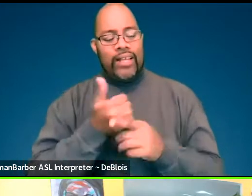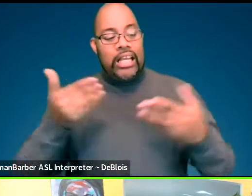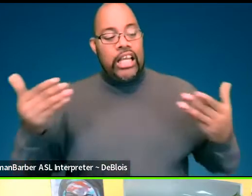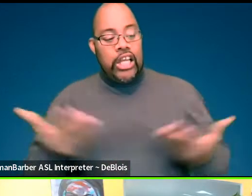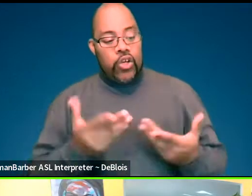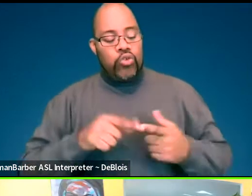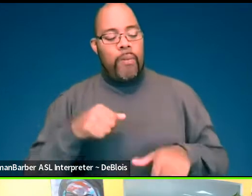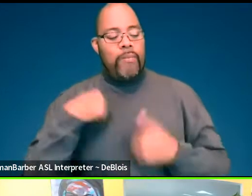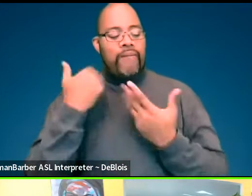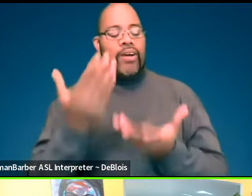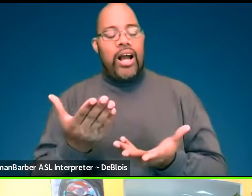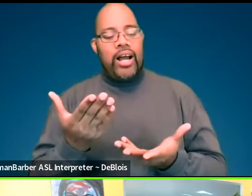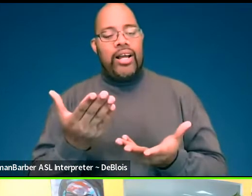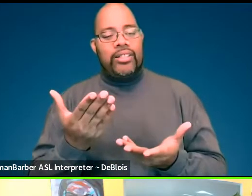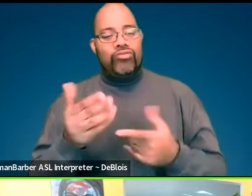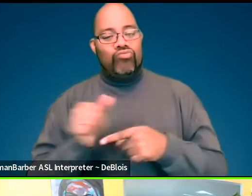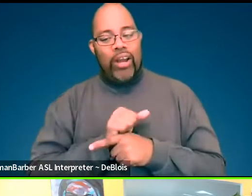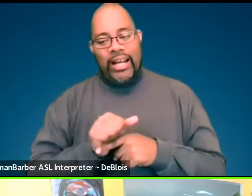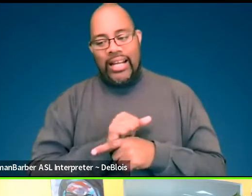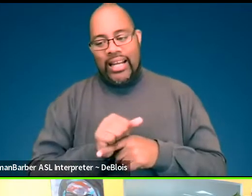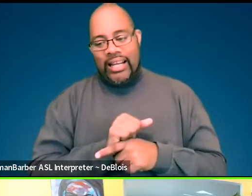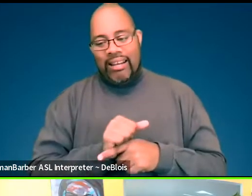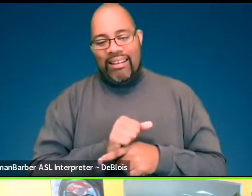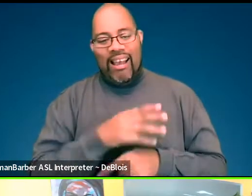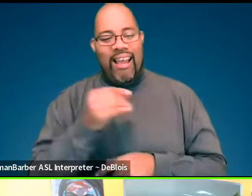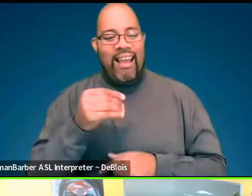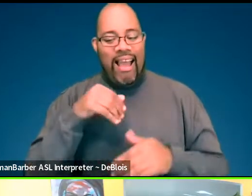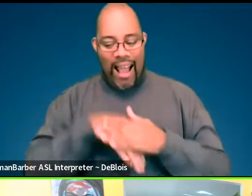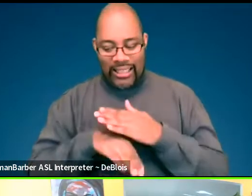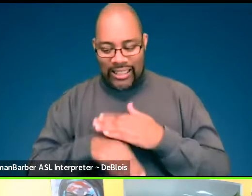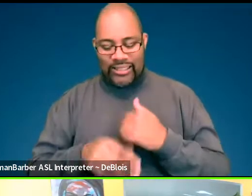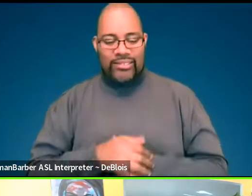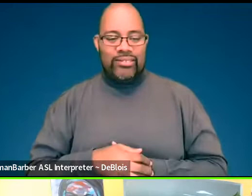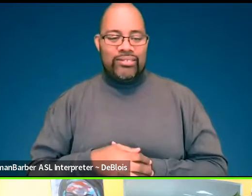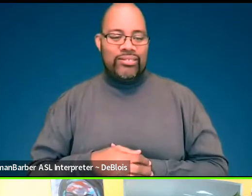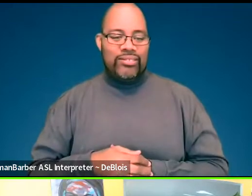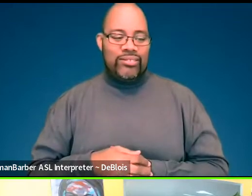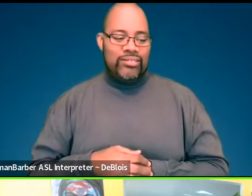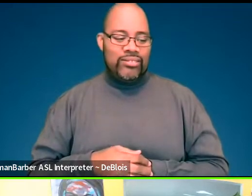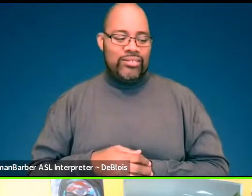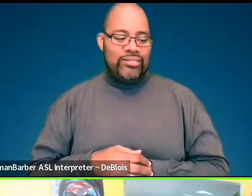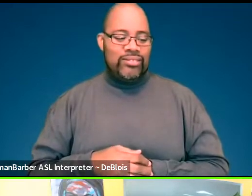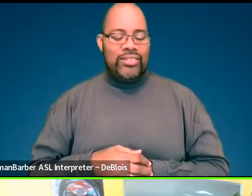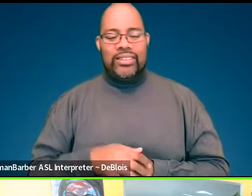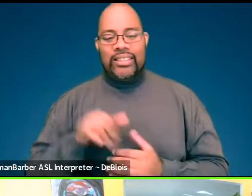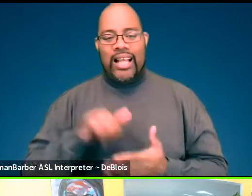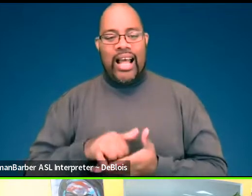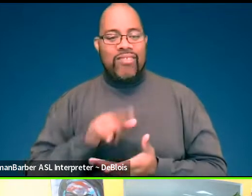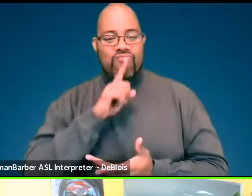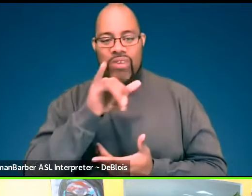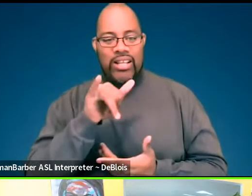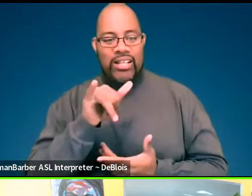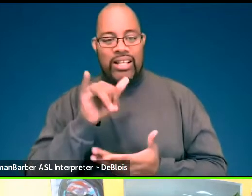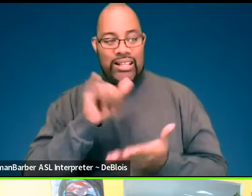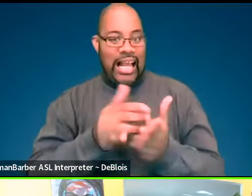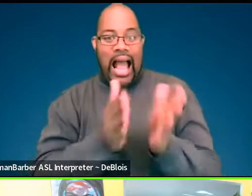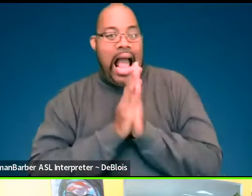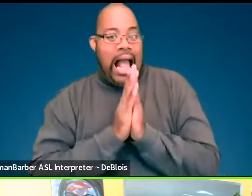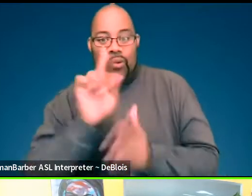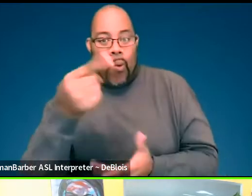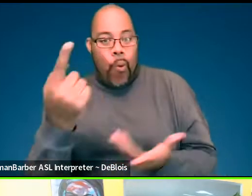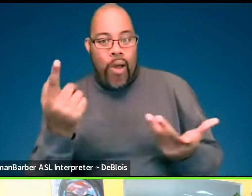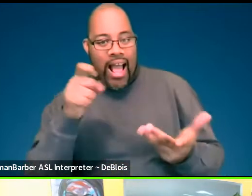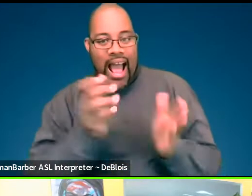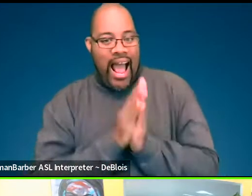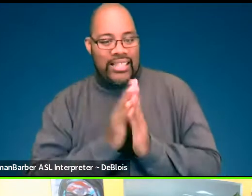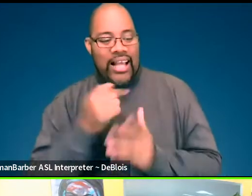to provide training and access that it's really the ask, you know. Like